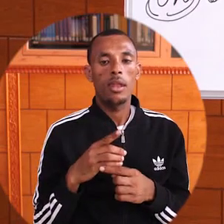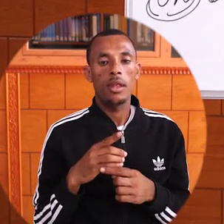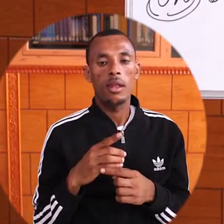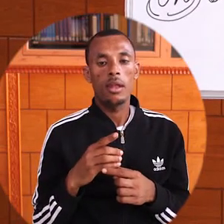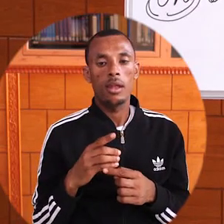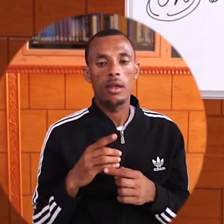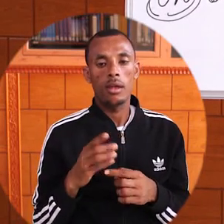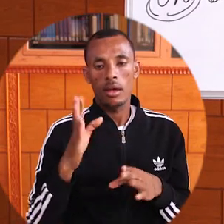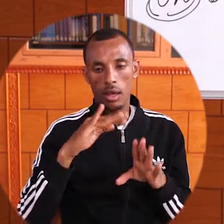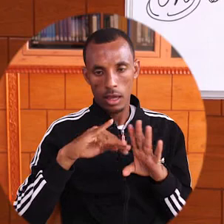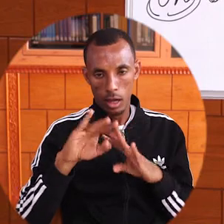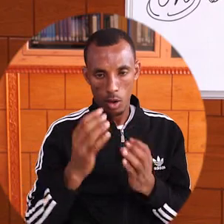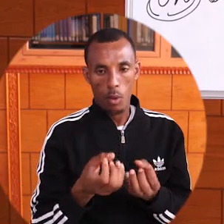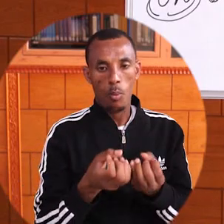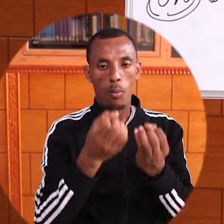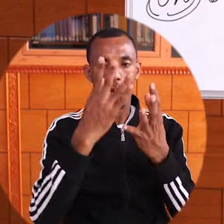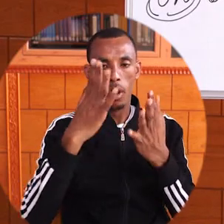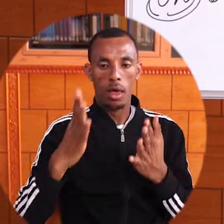diagonals